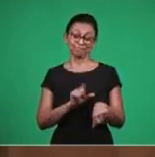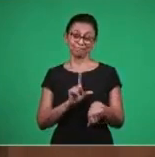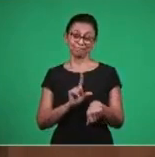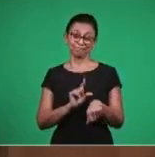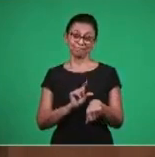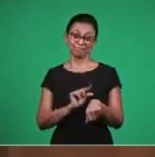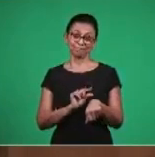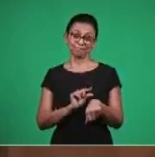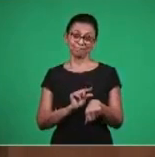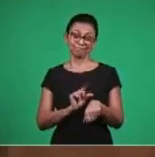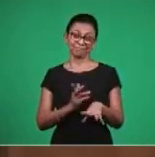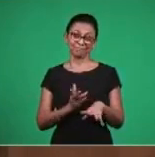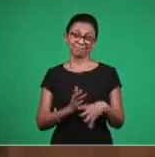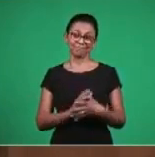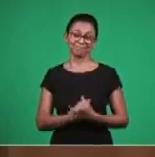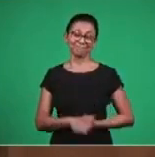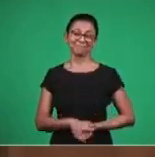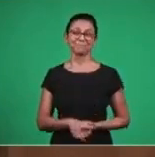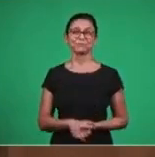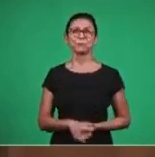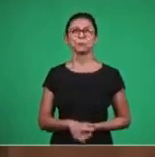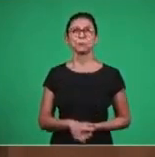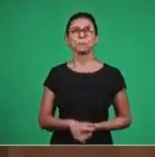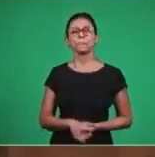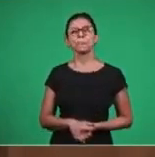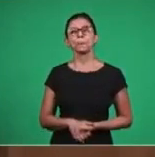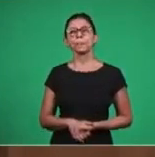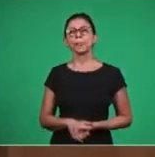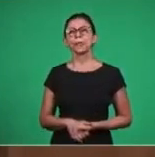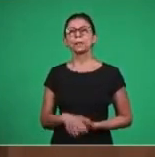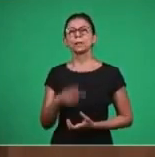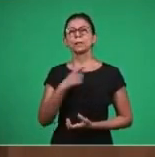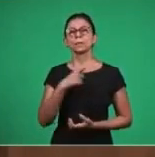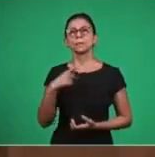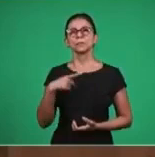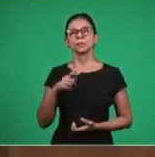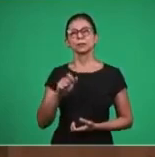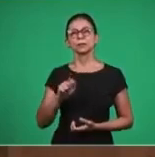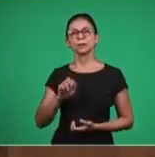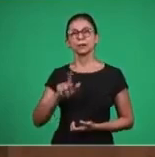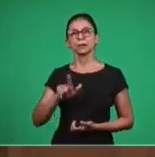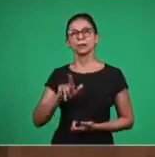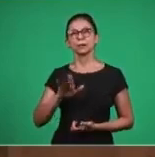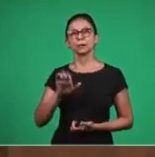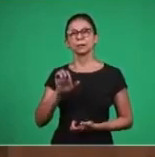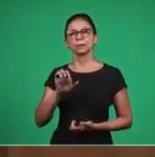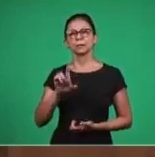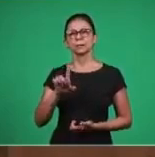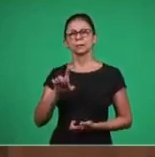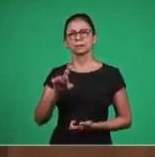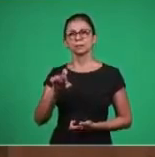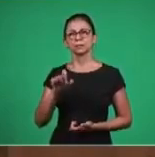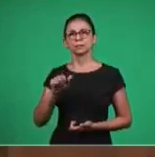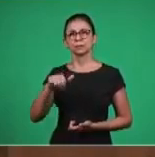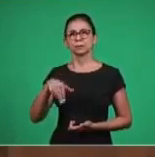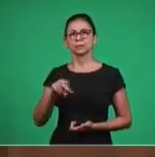our satellite time is not very large. So Pastor Alexandre here have the word to